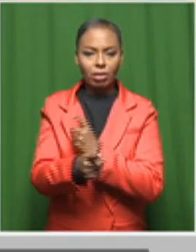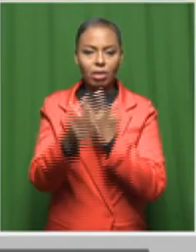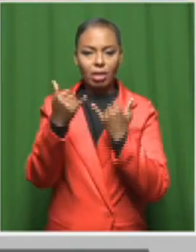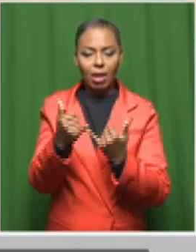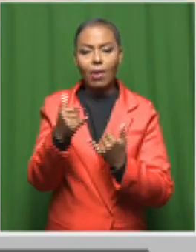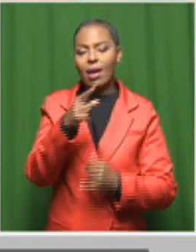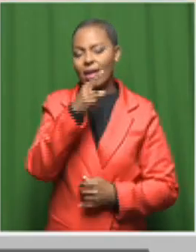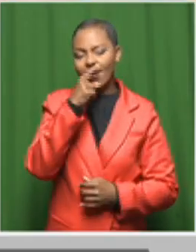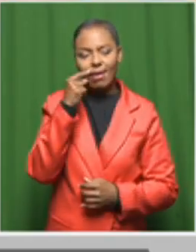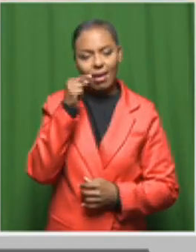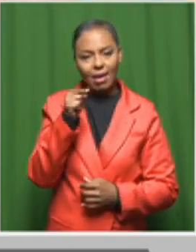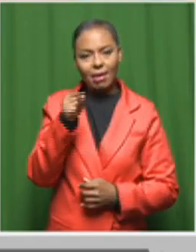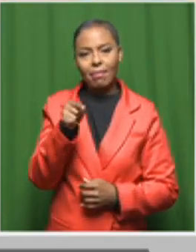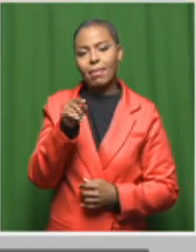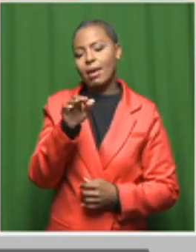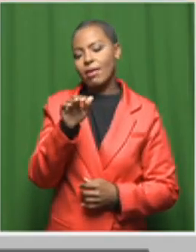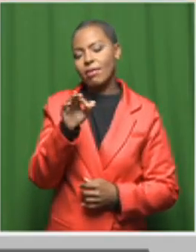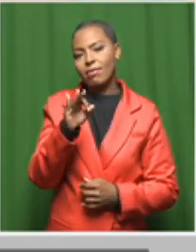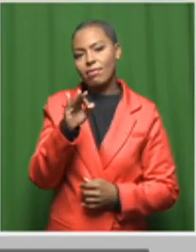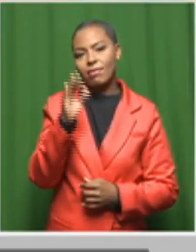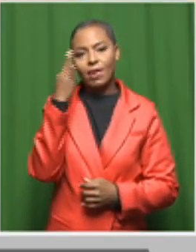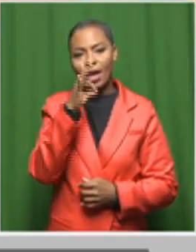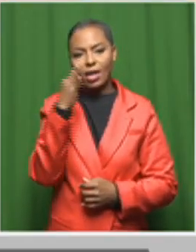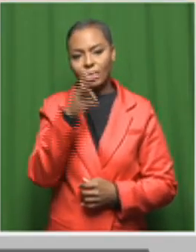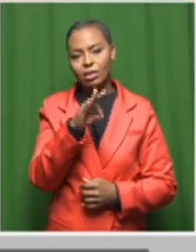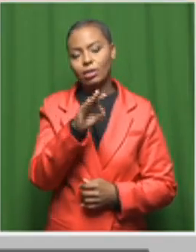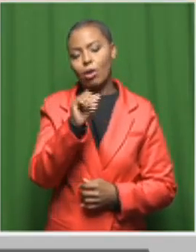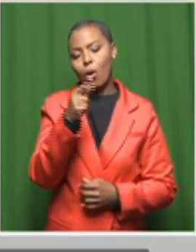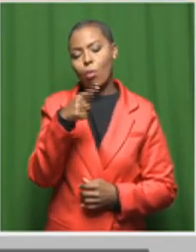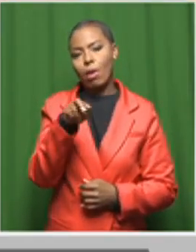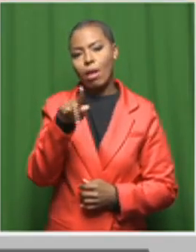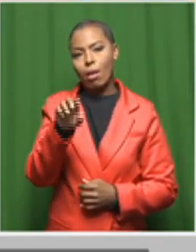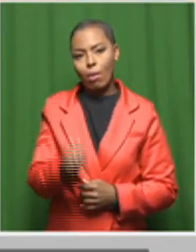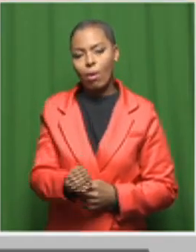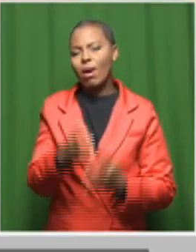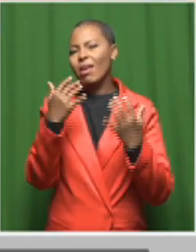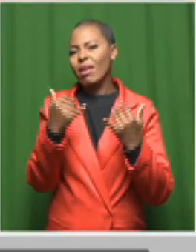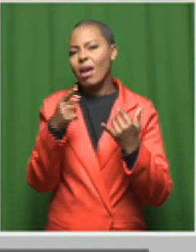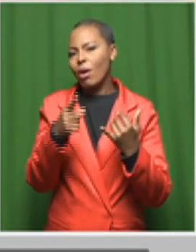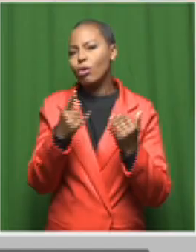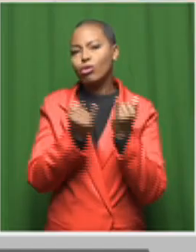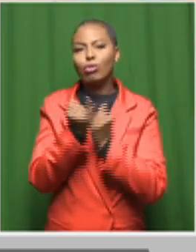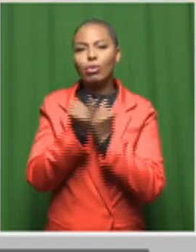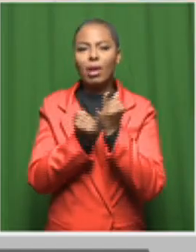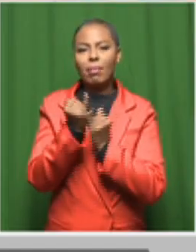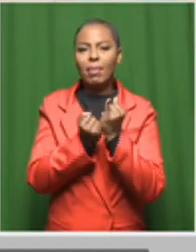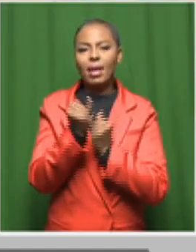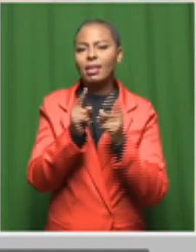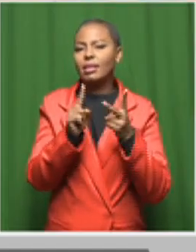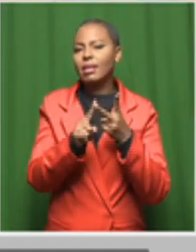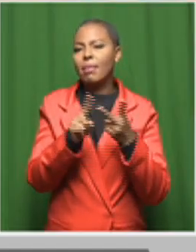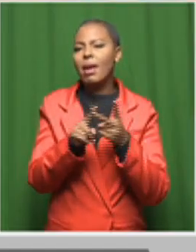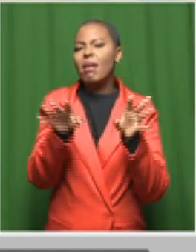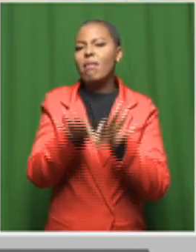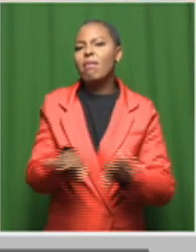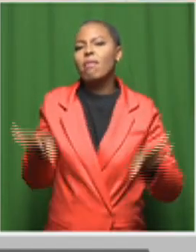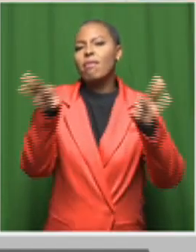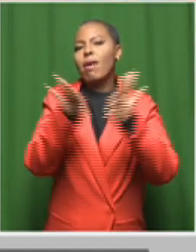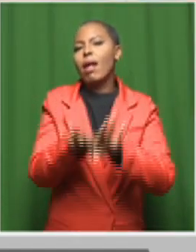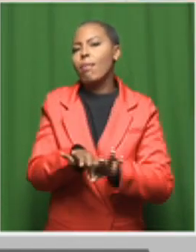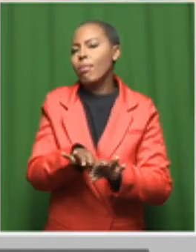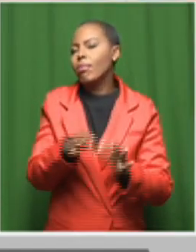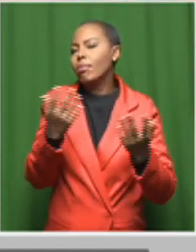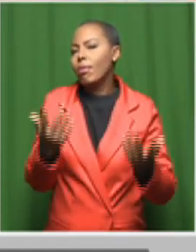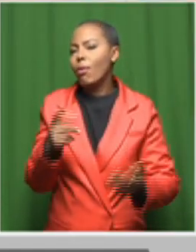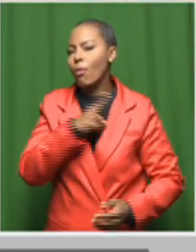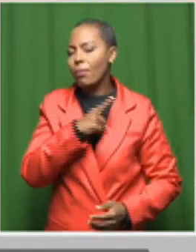that. But perhaps give us your views and, your memories of this tournament in the modern era and what makes it so special. Well, I